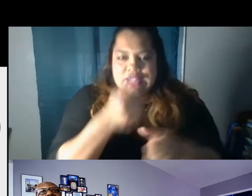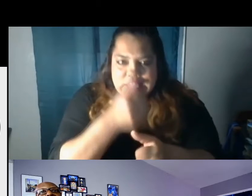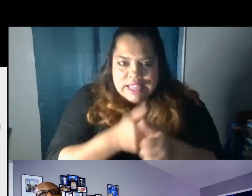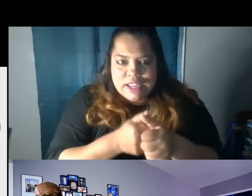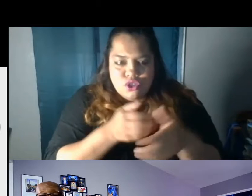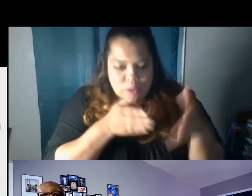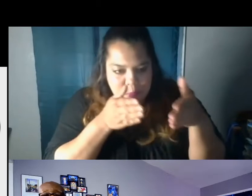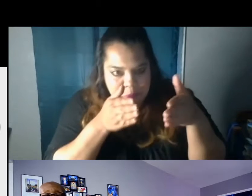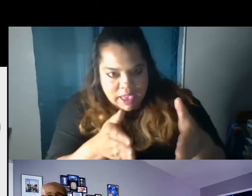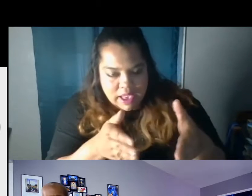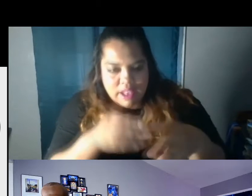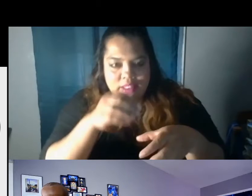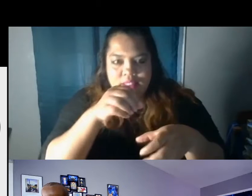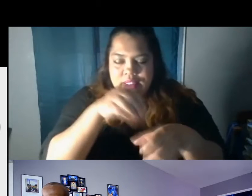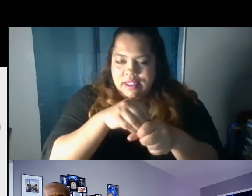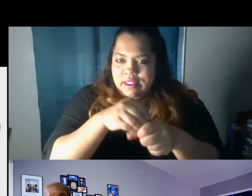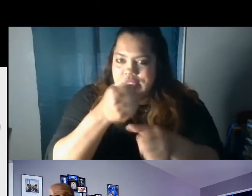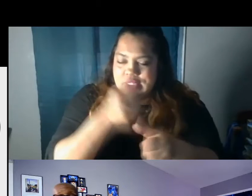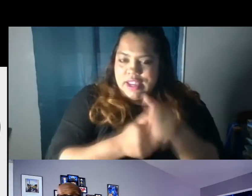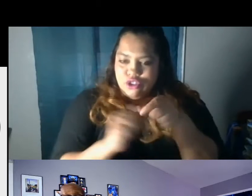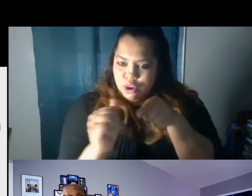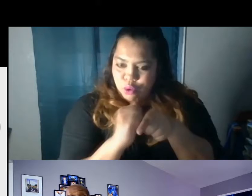and in each person.